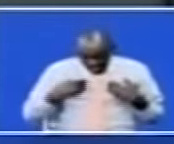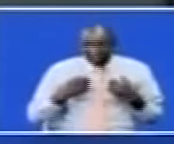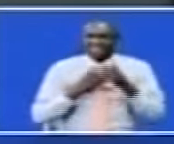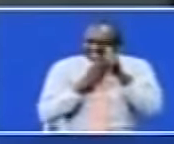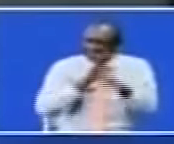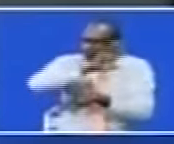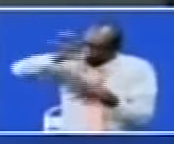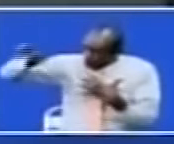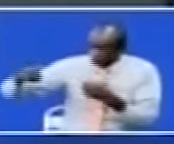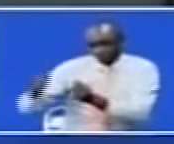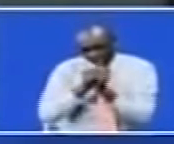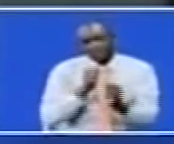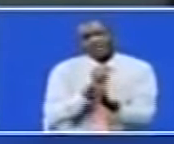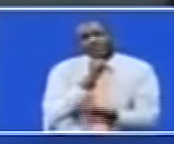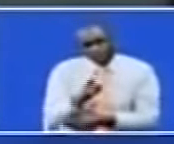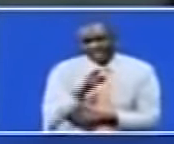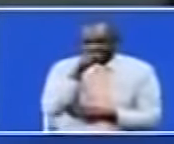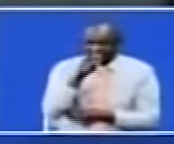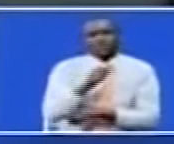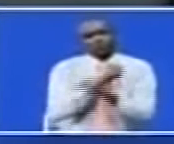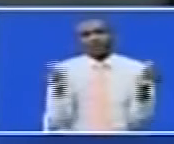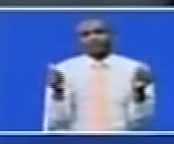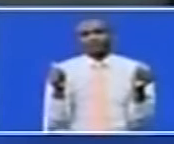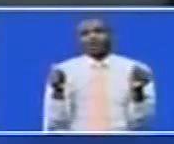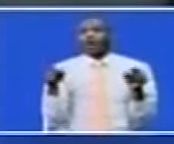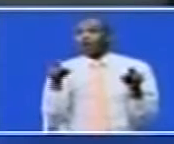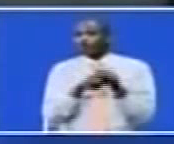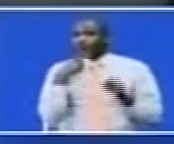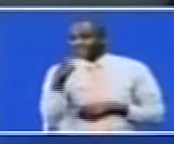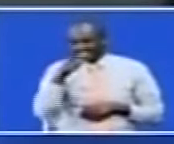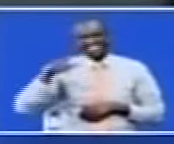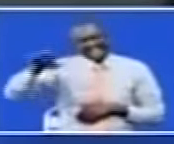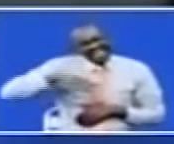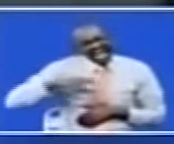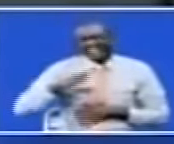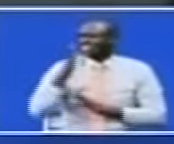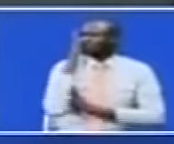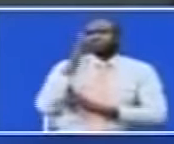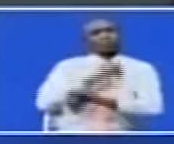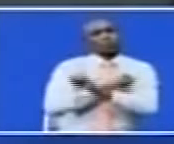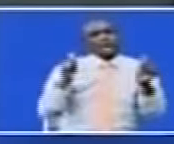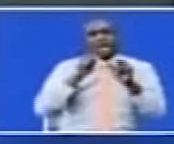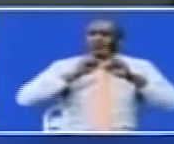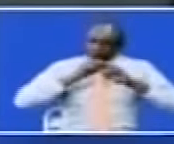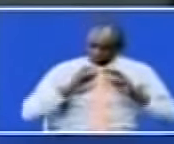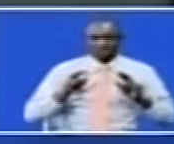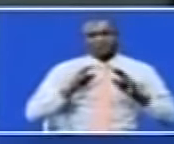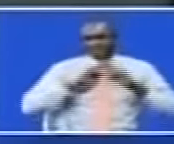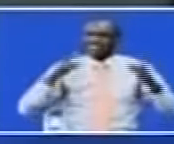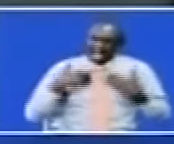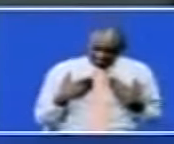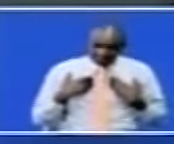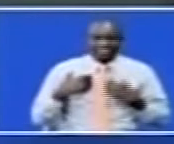leadership of the North Rift to ensure that this is safe, but we also want to say that North Rift is a safe place to invest. In terms of security,